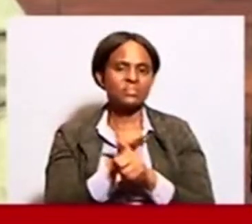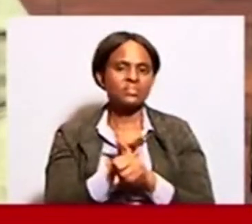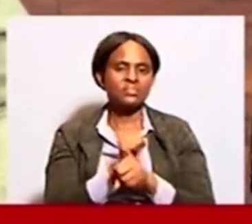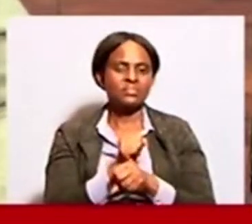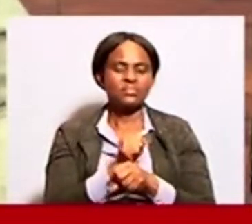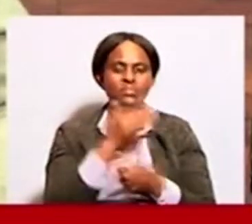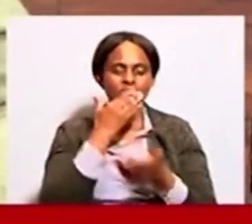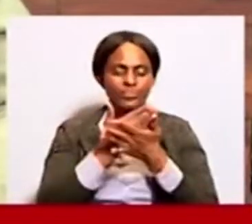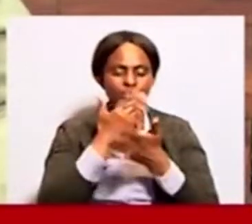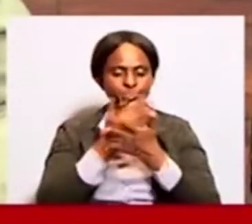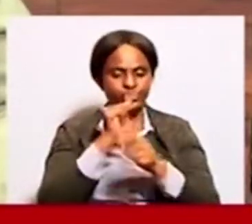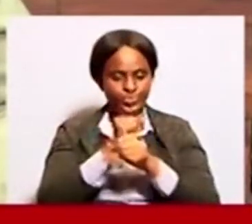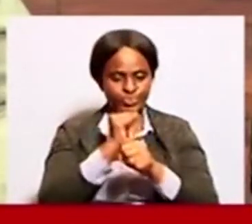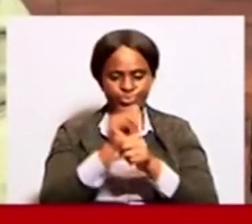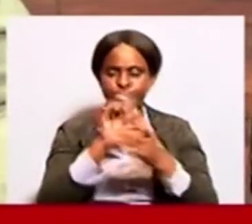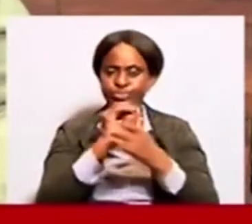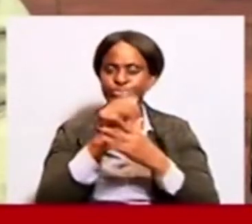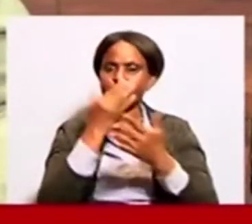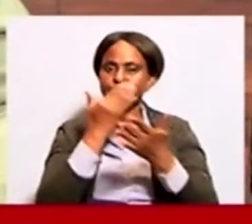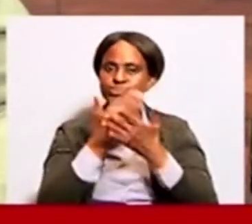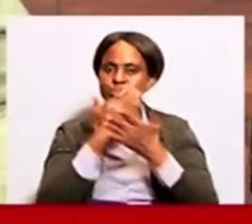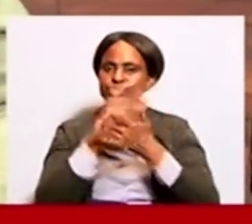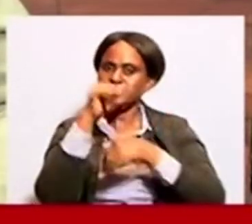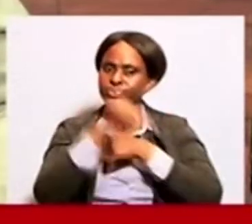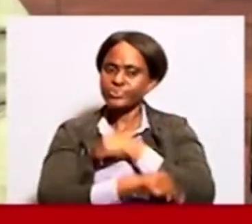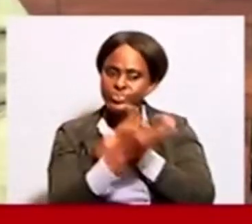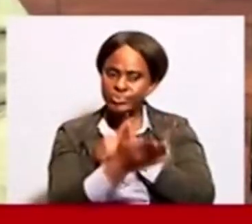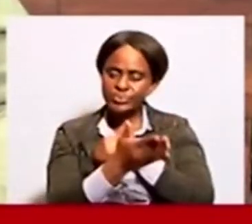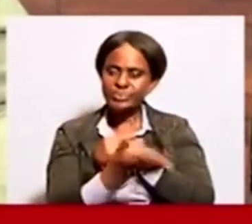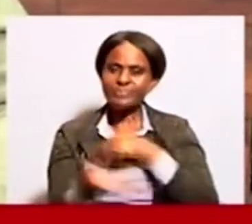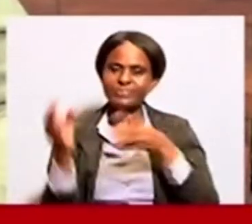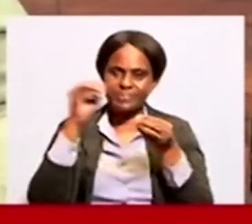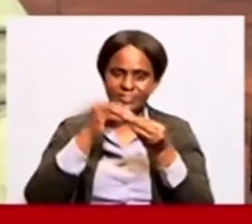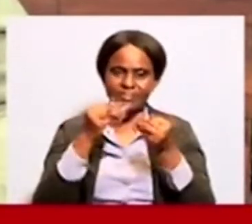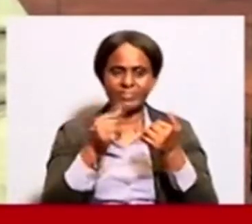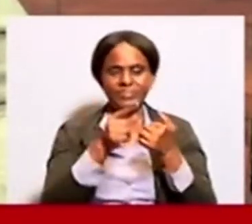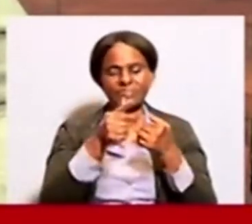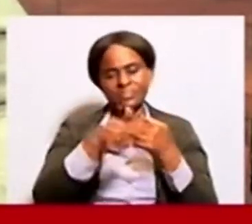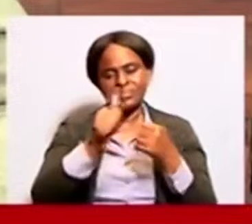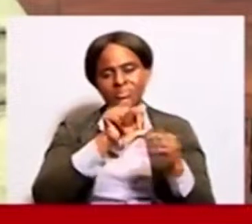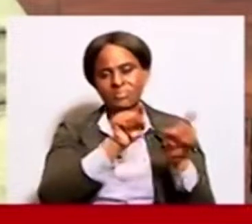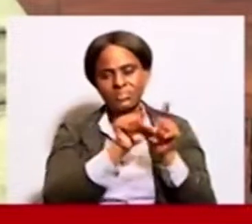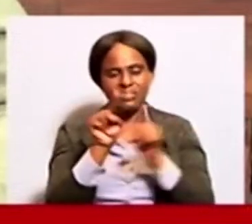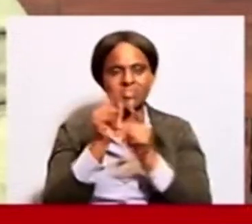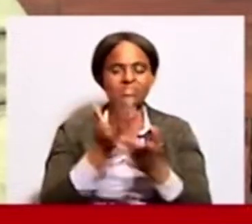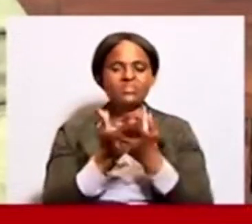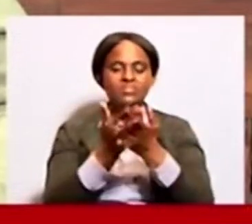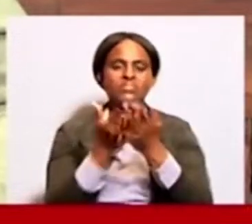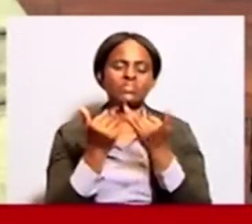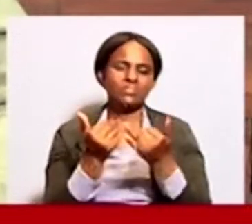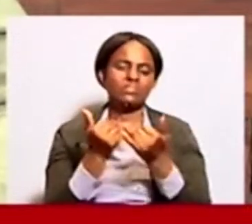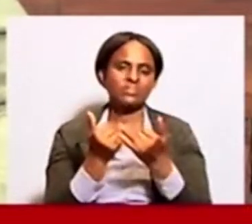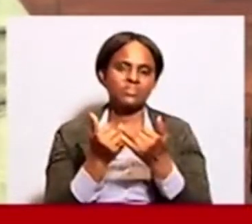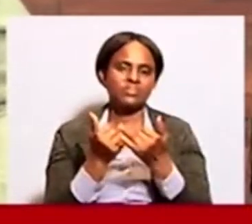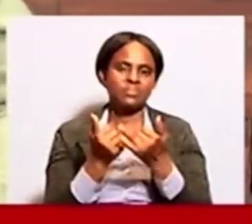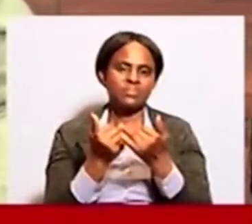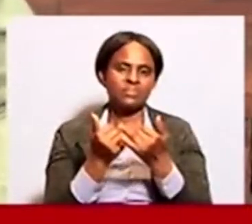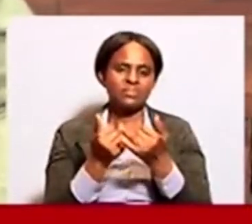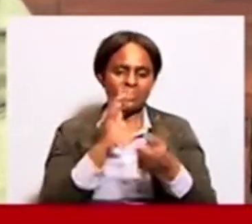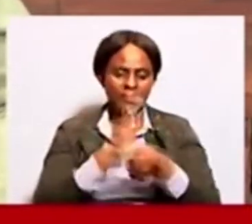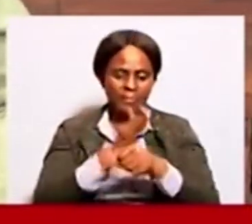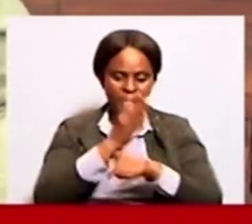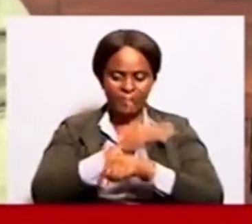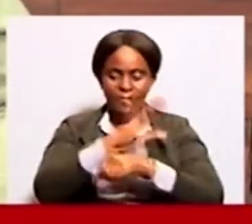the needful or due diligence here. On top of that, you are also submitting that